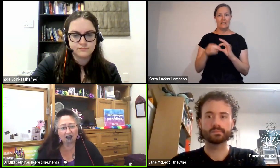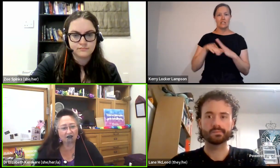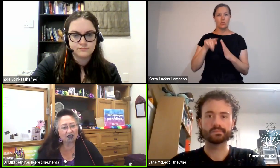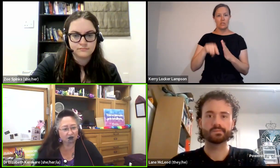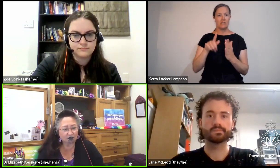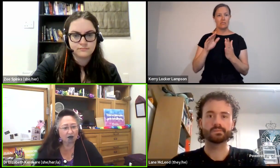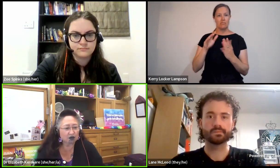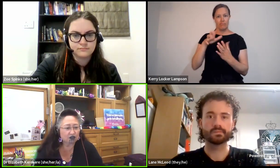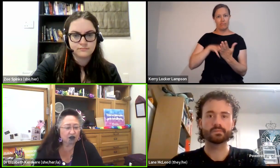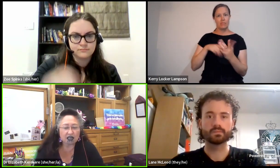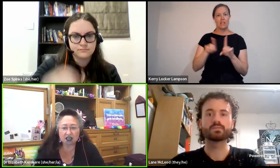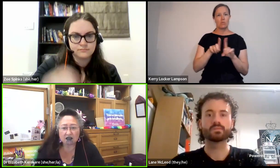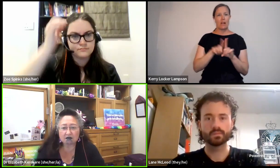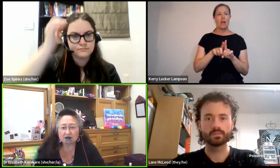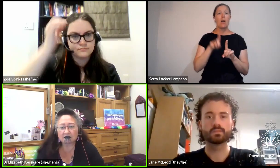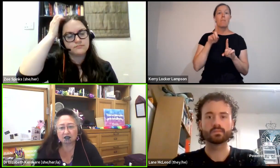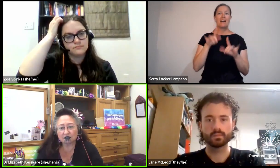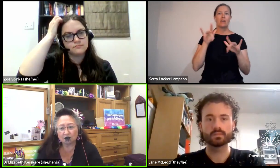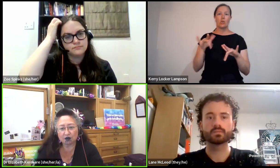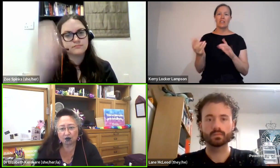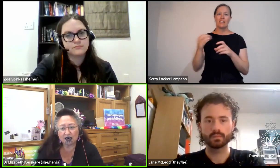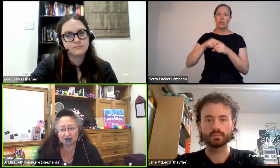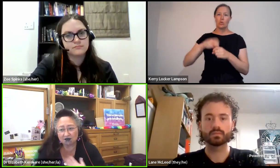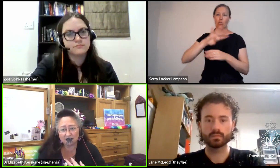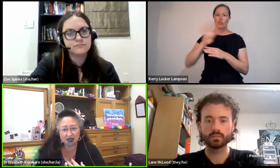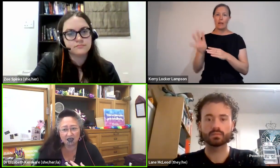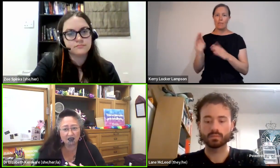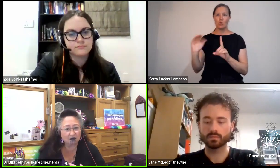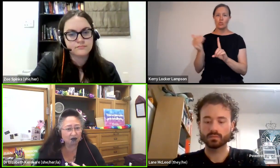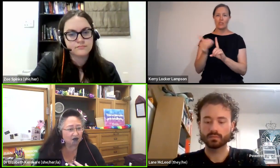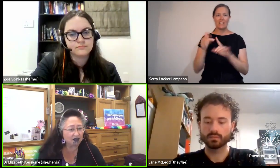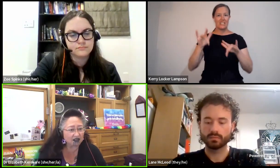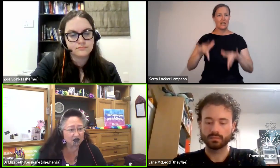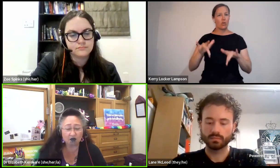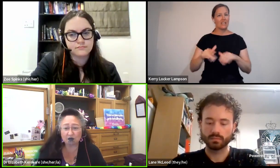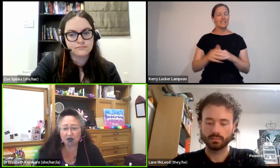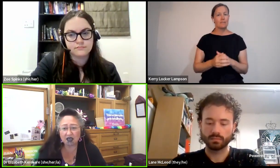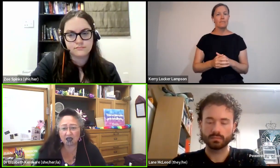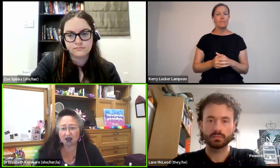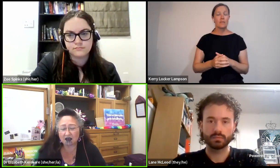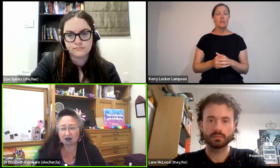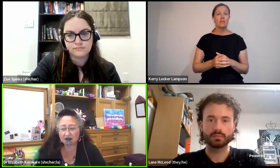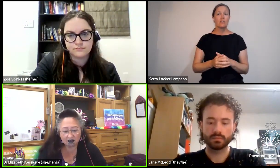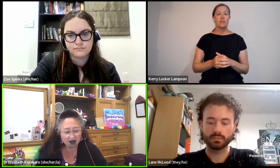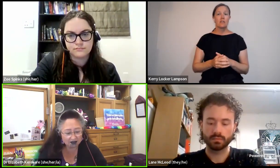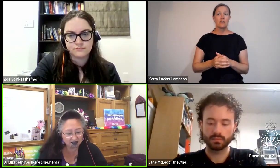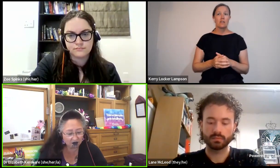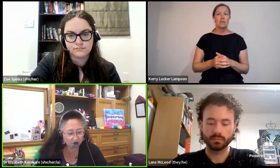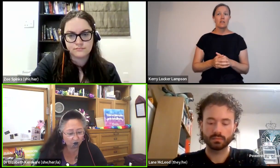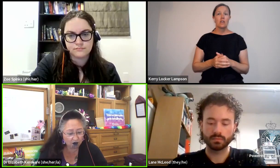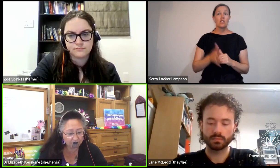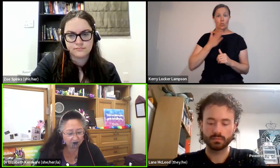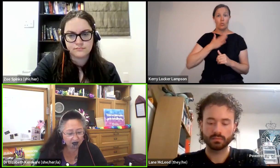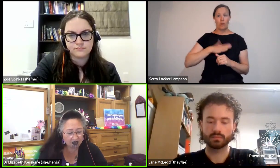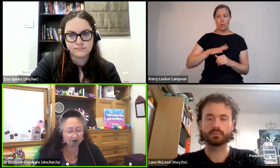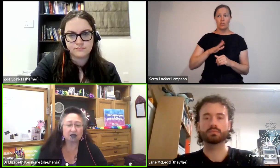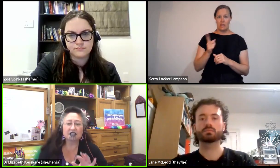don't have is a rainbow strategy. So that is definitely one of the things that we'll be asking